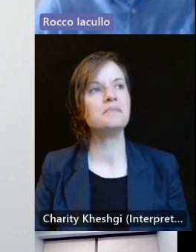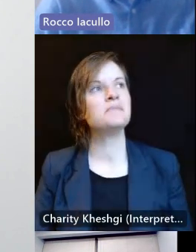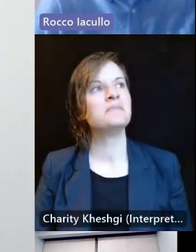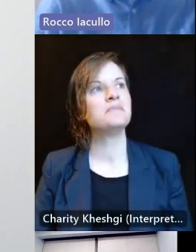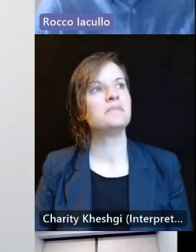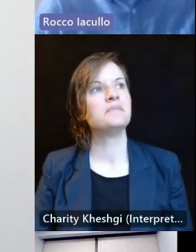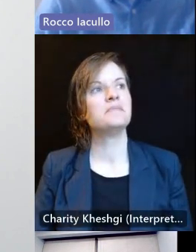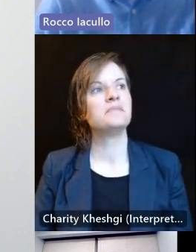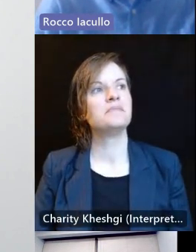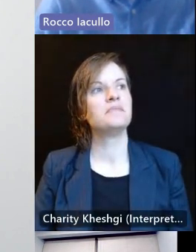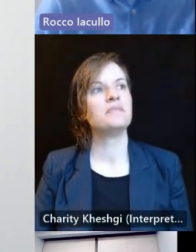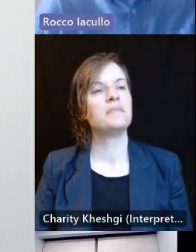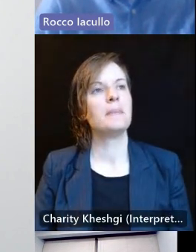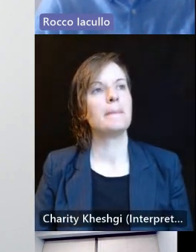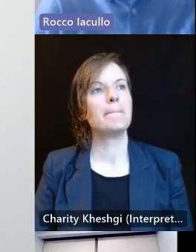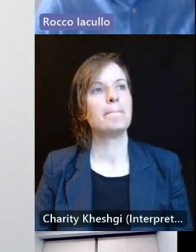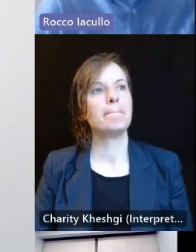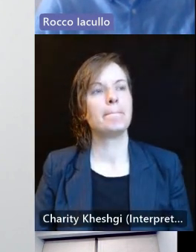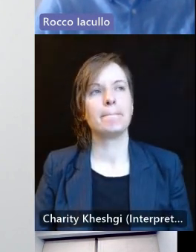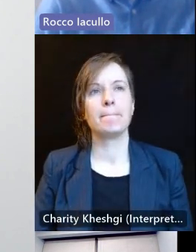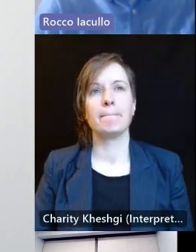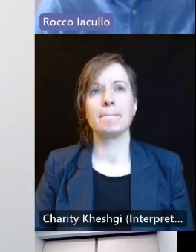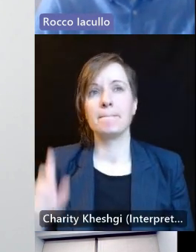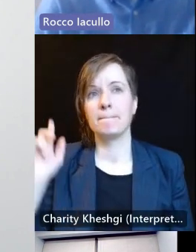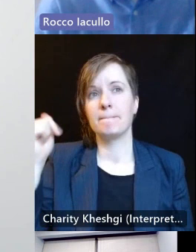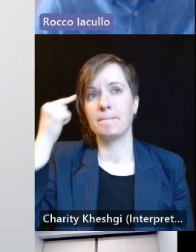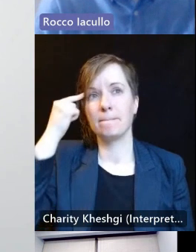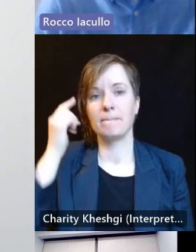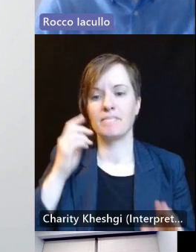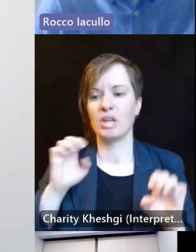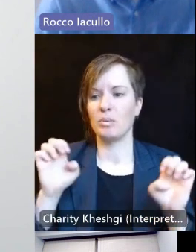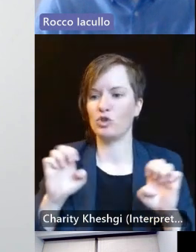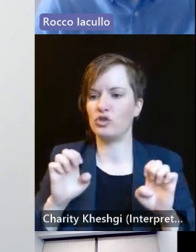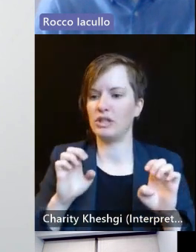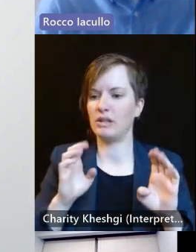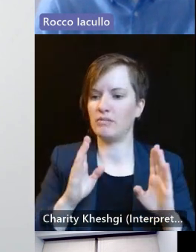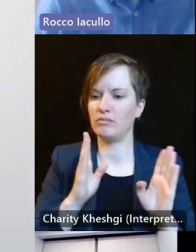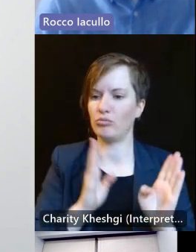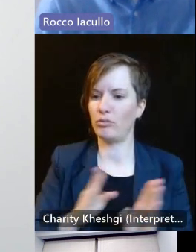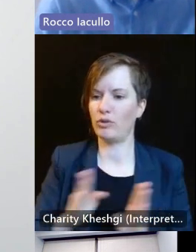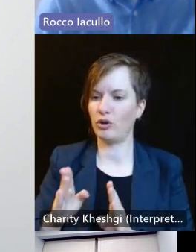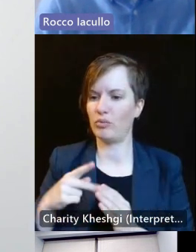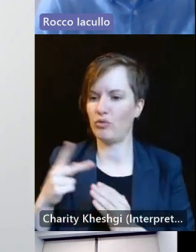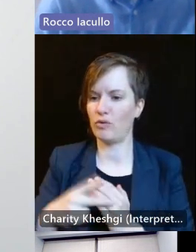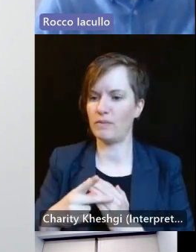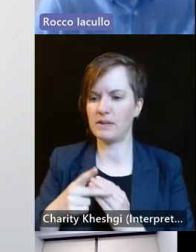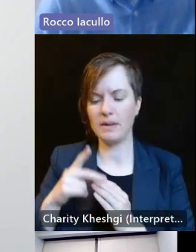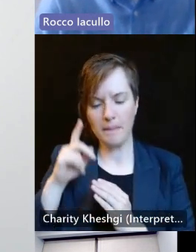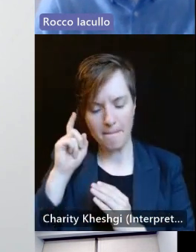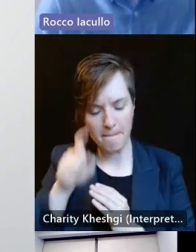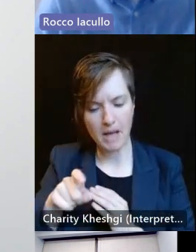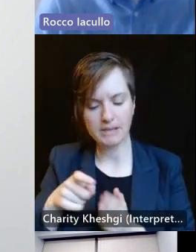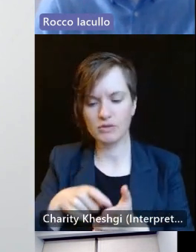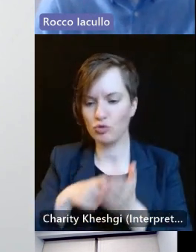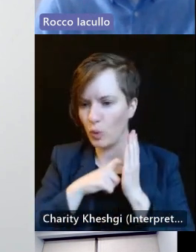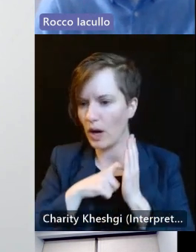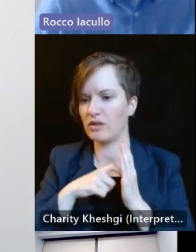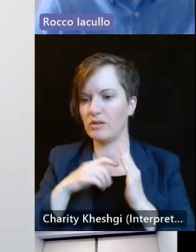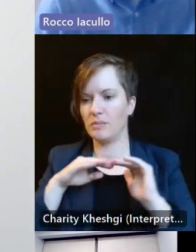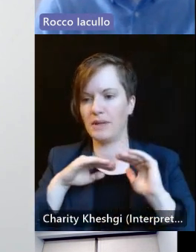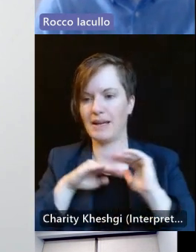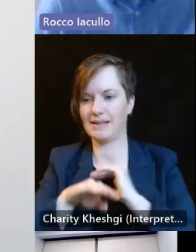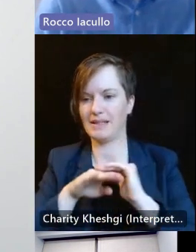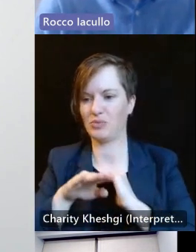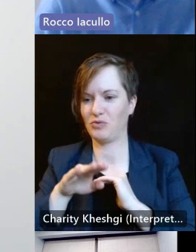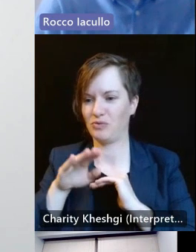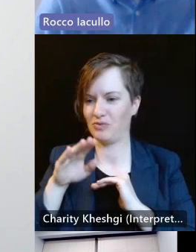governmental emergency preparedness programs must be accessible to people with disabilities. The United States Department